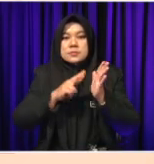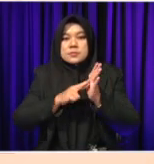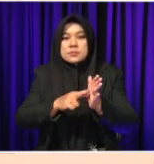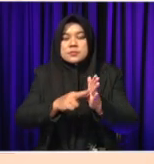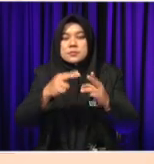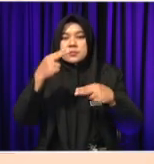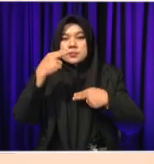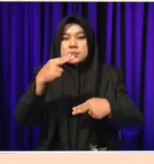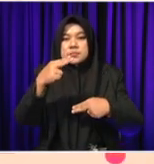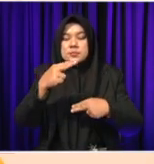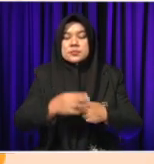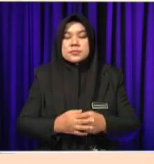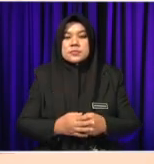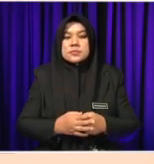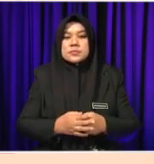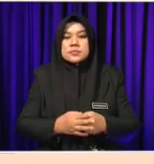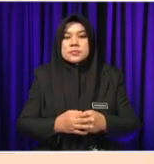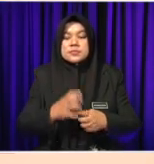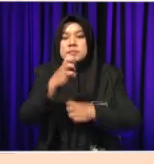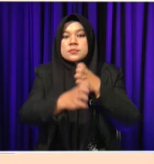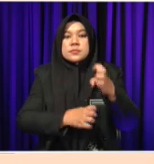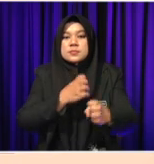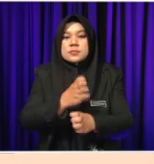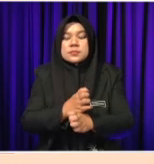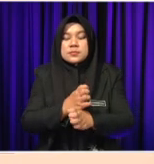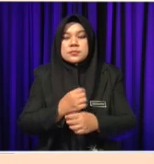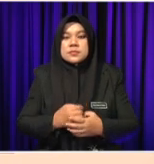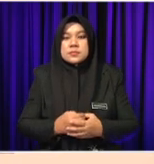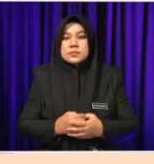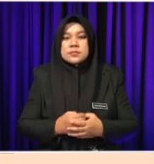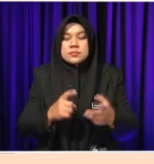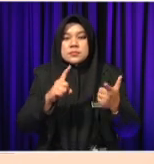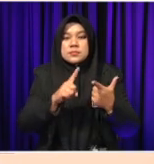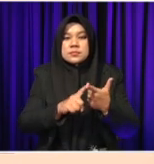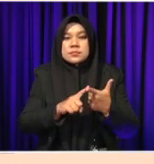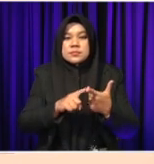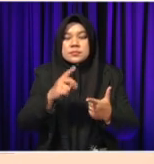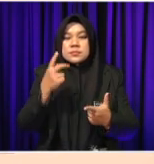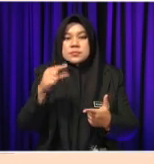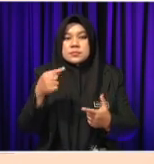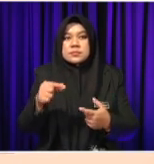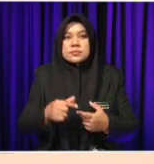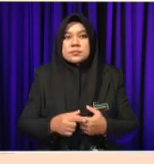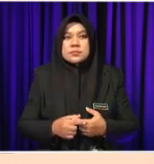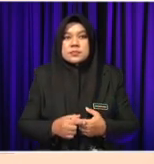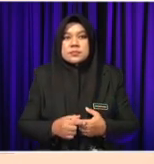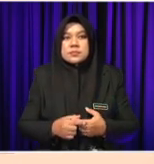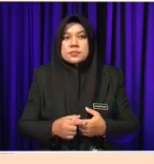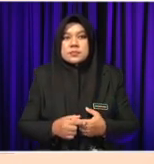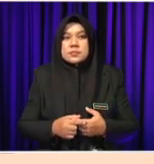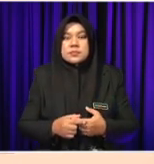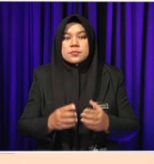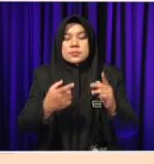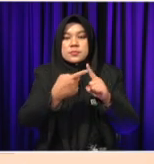gift given. Yes. That is your mother nature, Earth. Mm. So, that's the first green. What about the second green, Mia? From the second stanza.